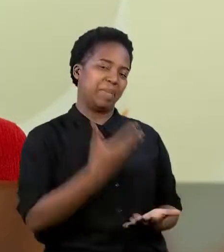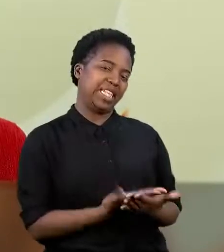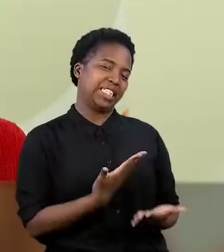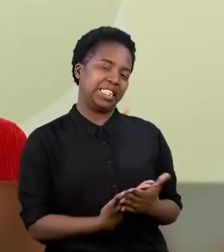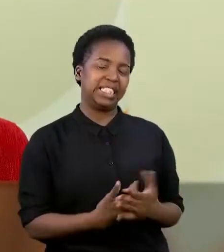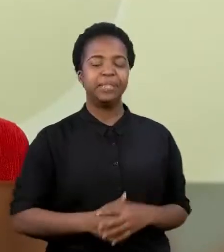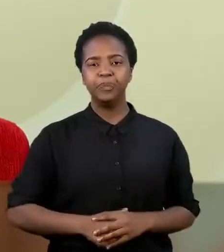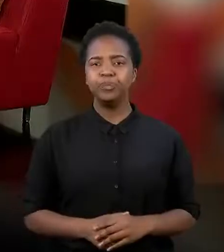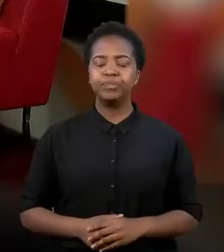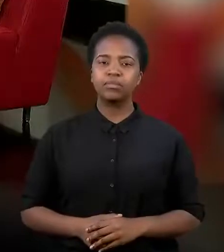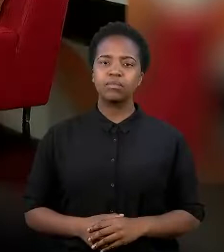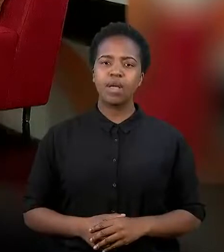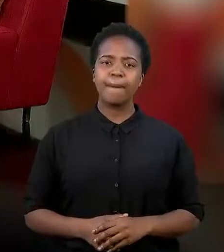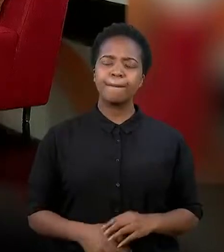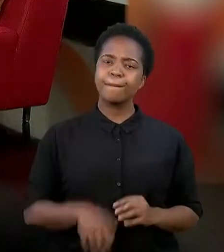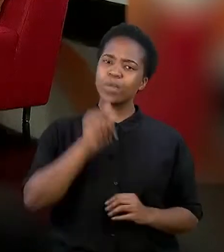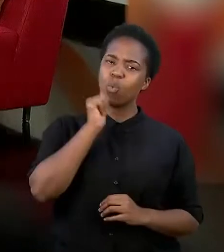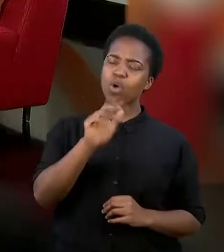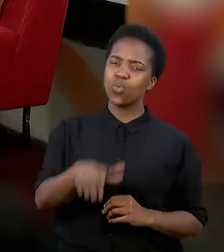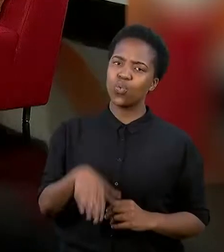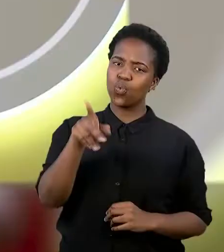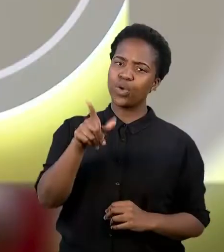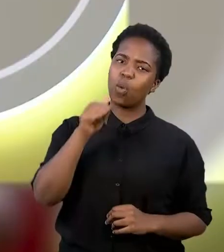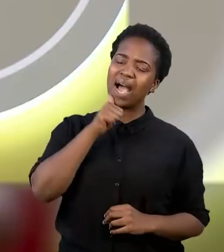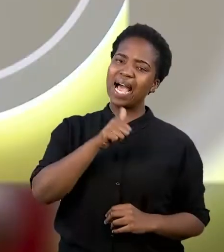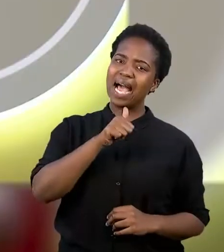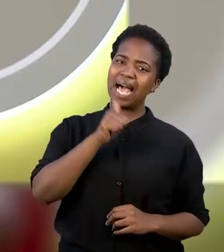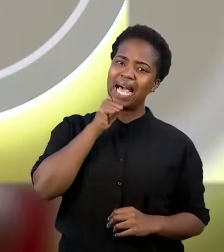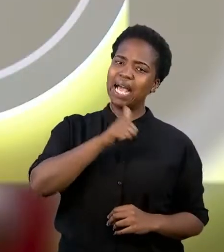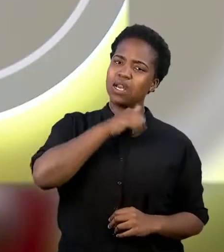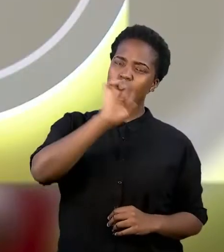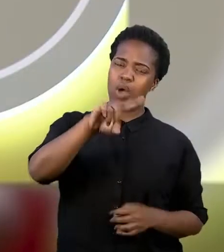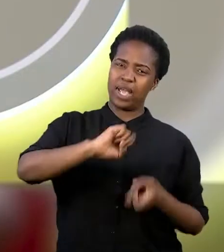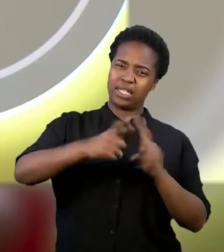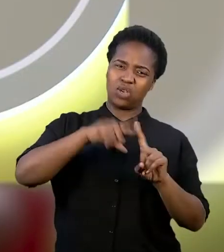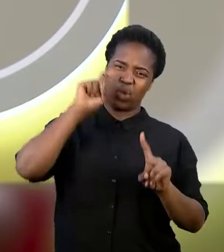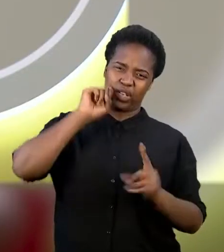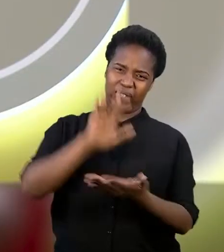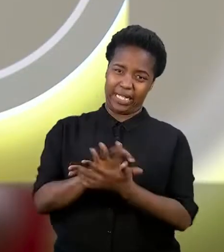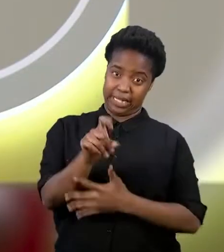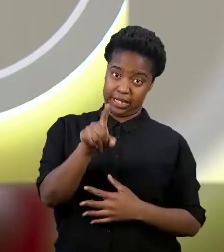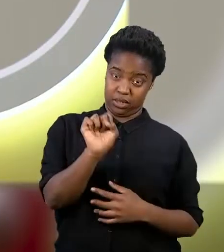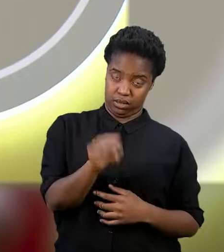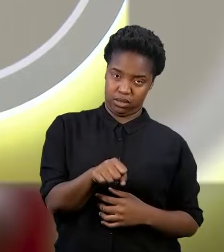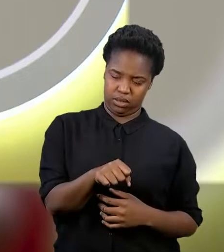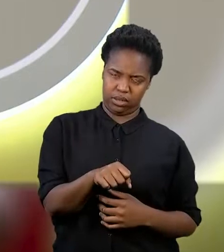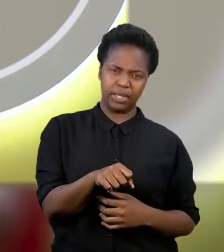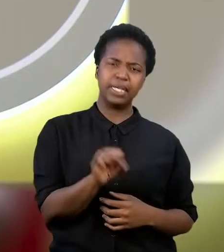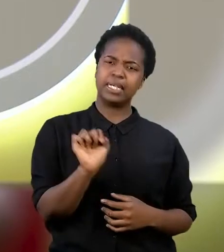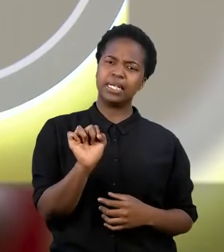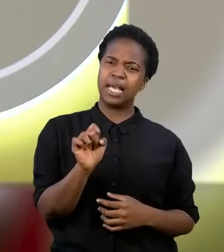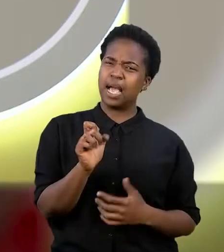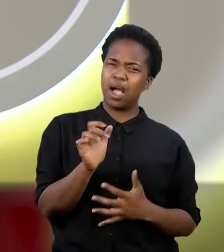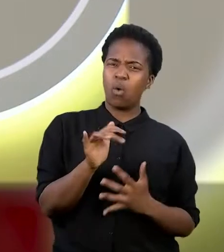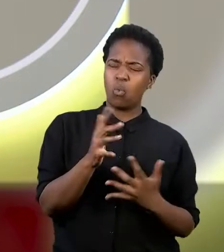mo TalkAbility. Ha o no o ntse o hola rakgadi wa o la lemala. O nona le 13 years at that time.